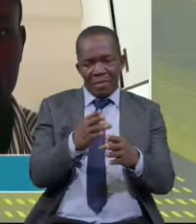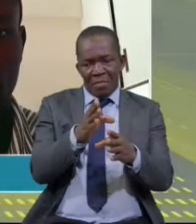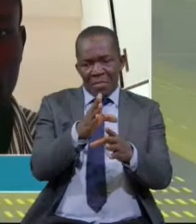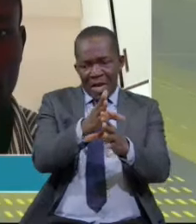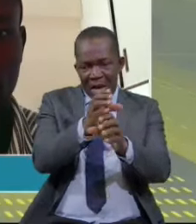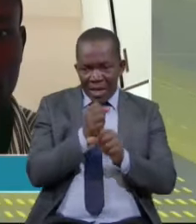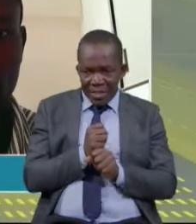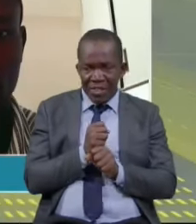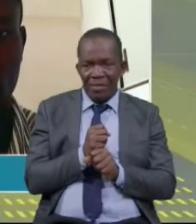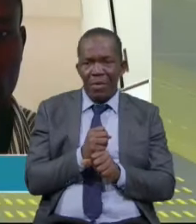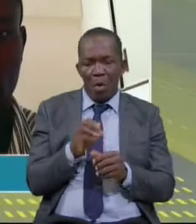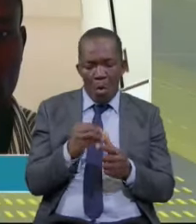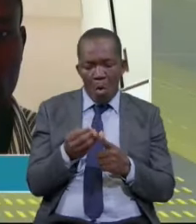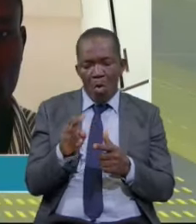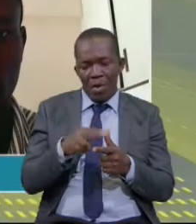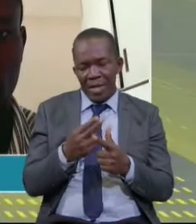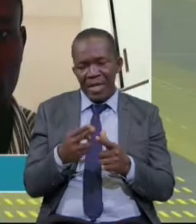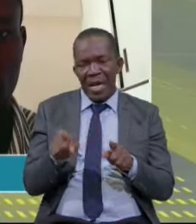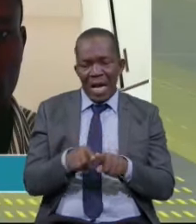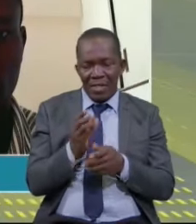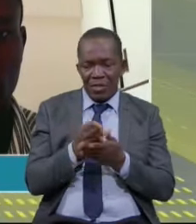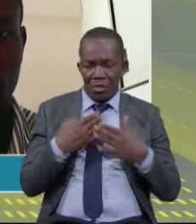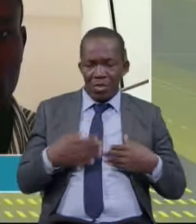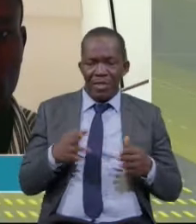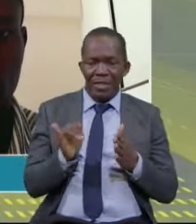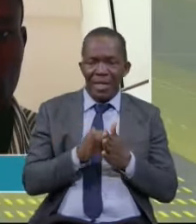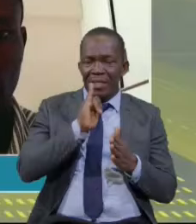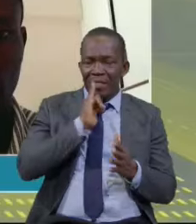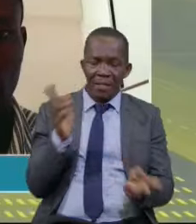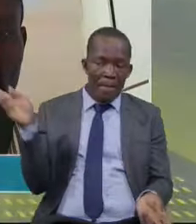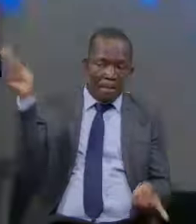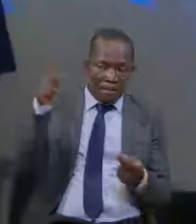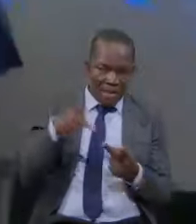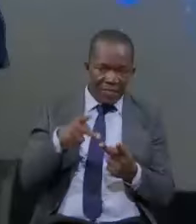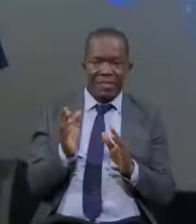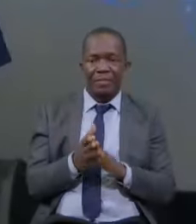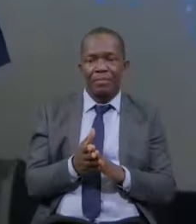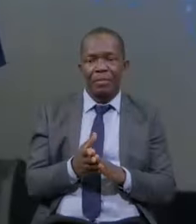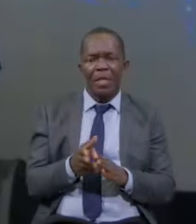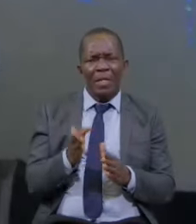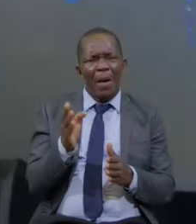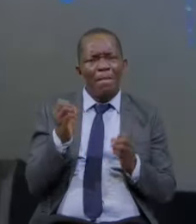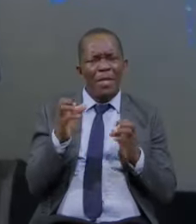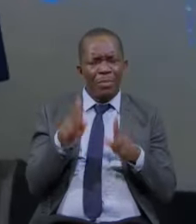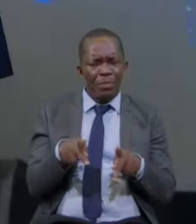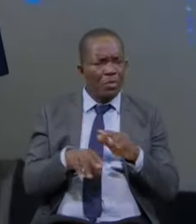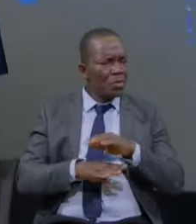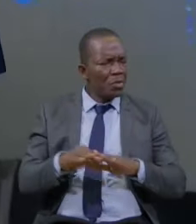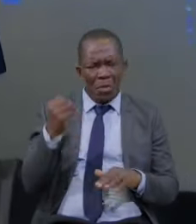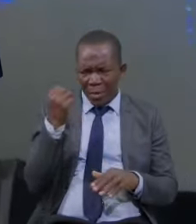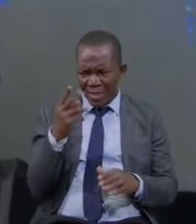already perfect. Many people don't understand that part of scripture. Not that I'd